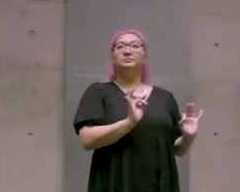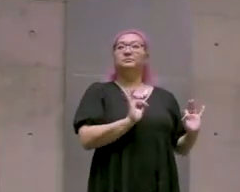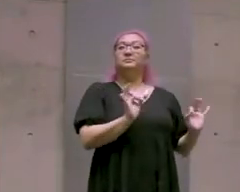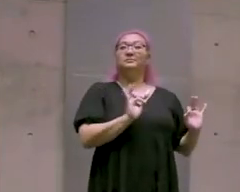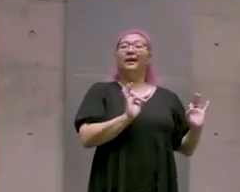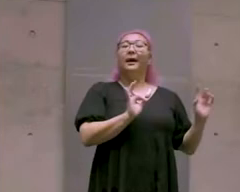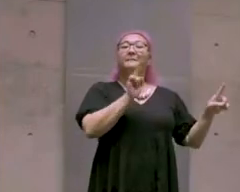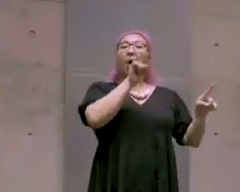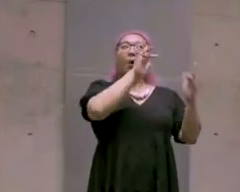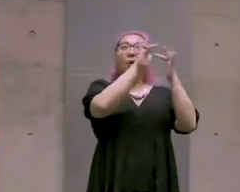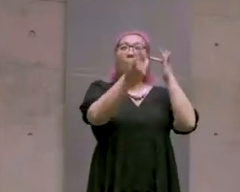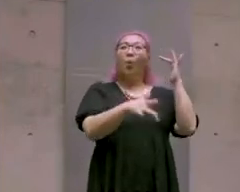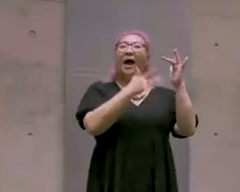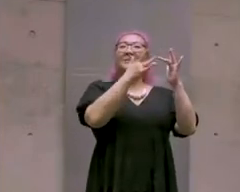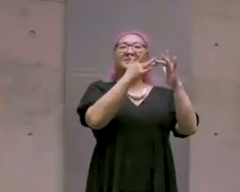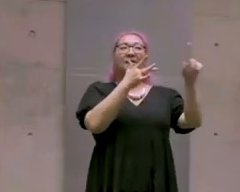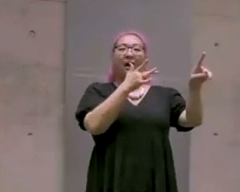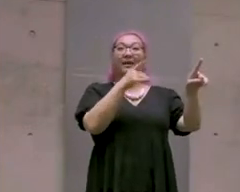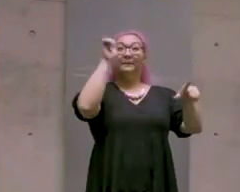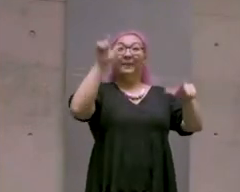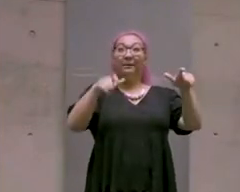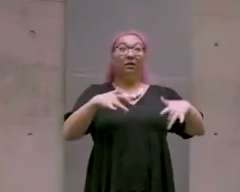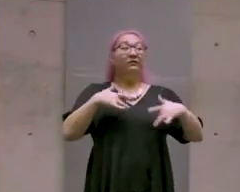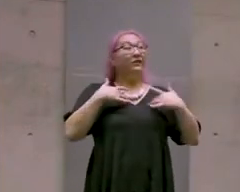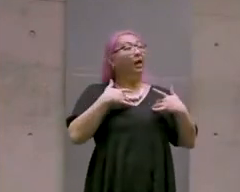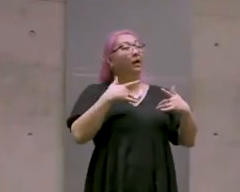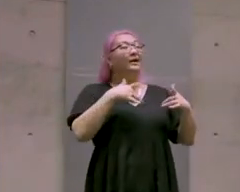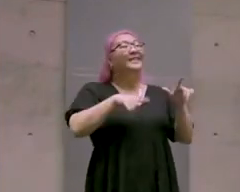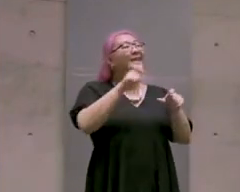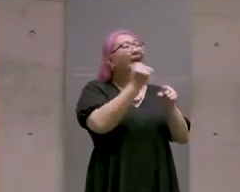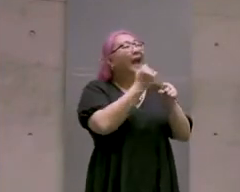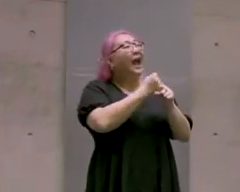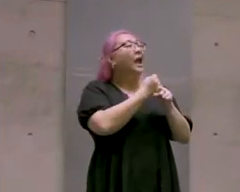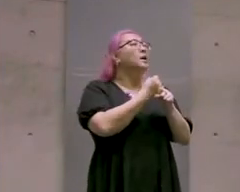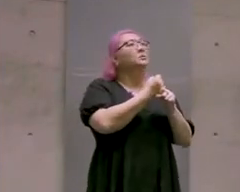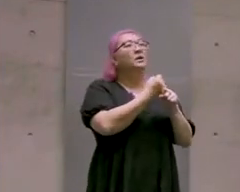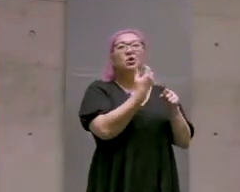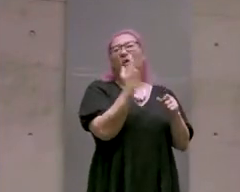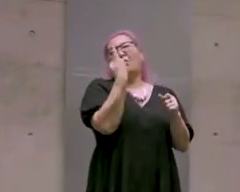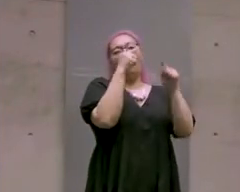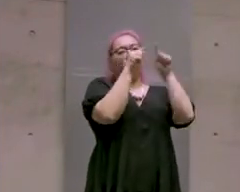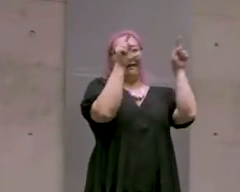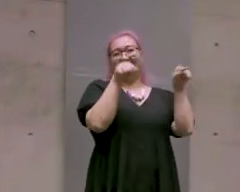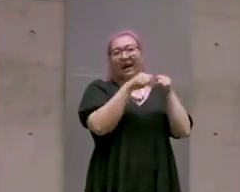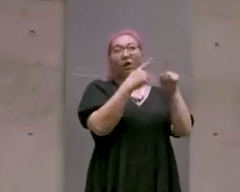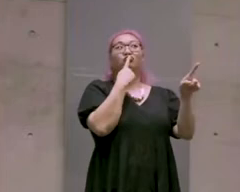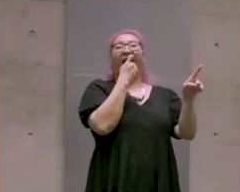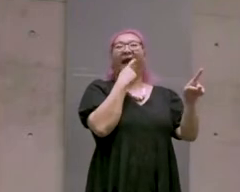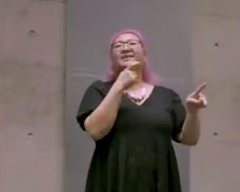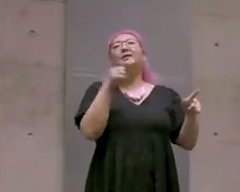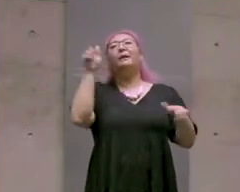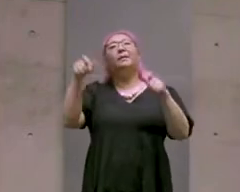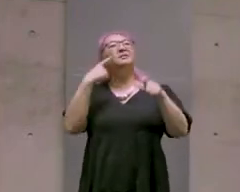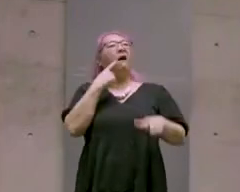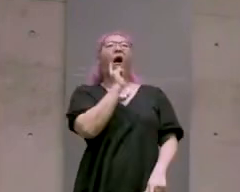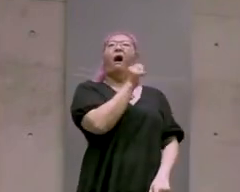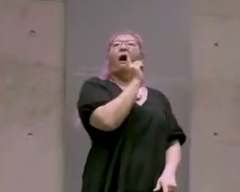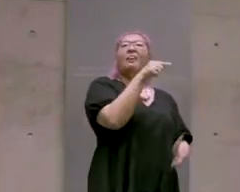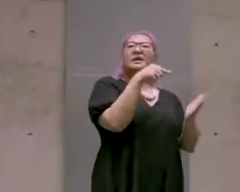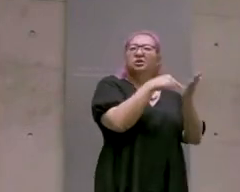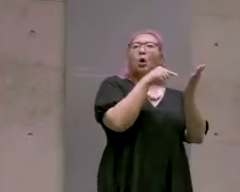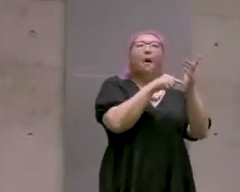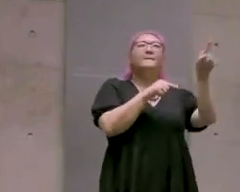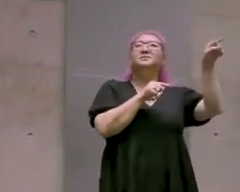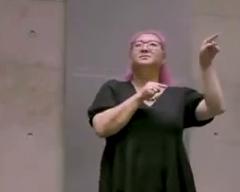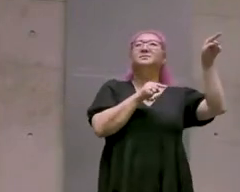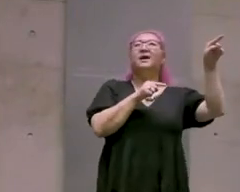people decided the red rectangle was Thomas, because that was the first one you played with. And then there was like threads of like that